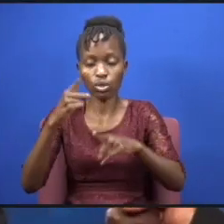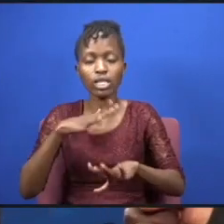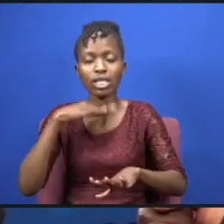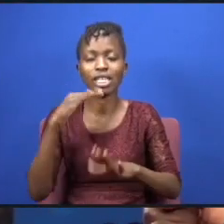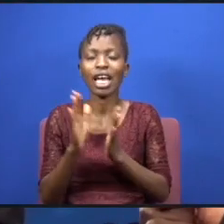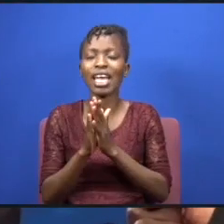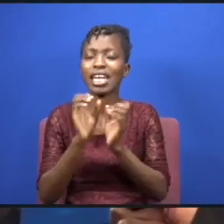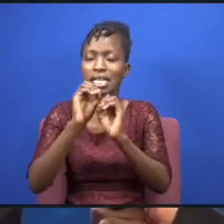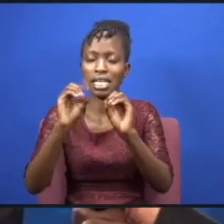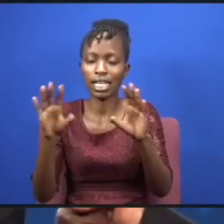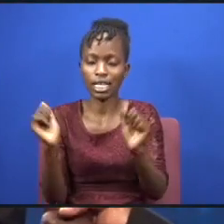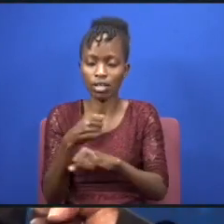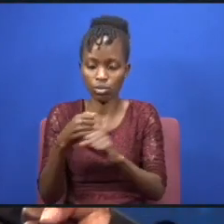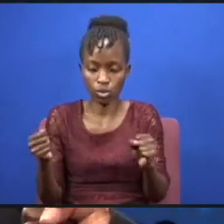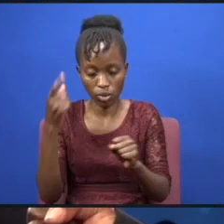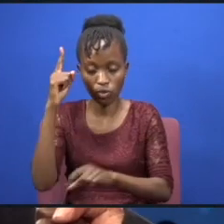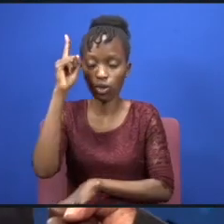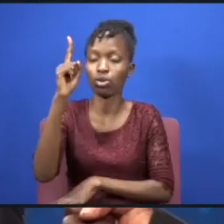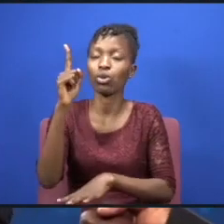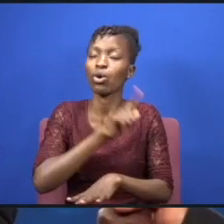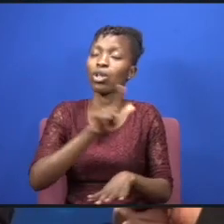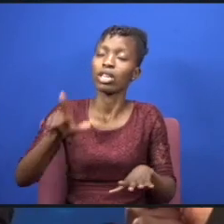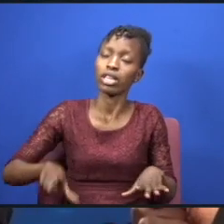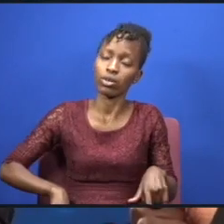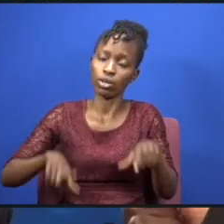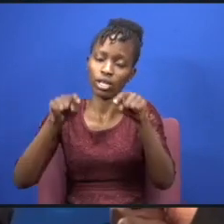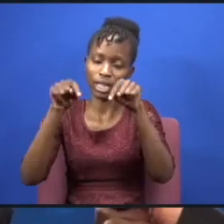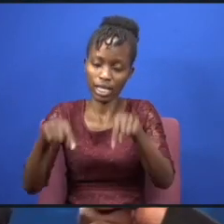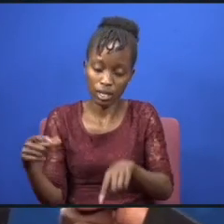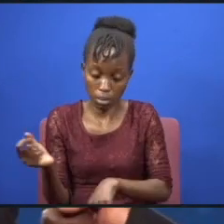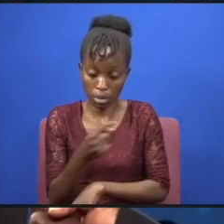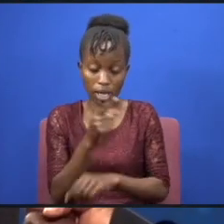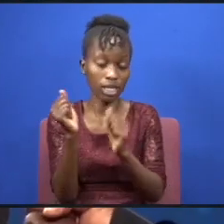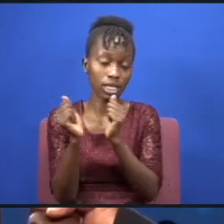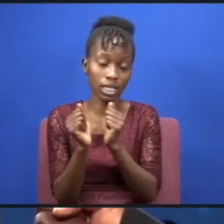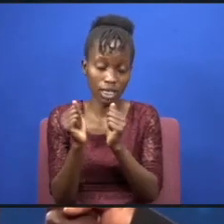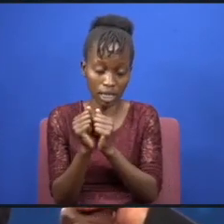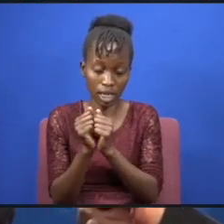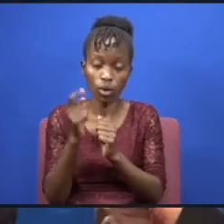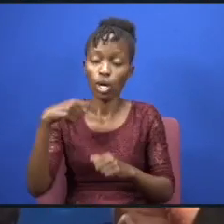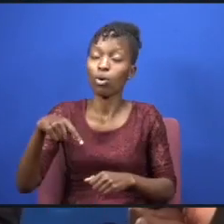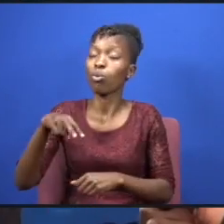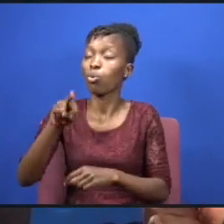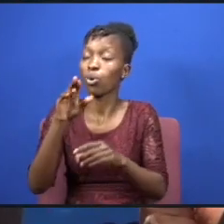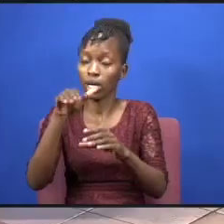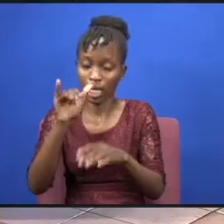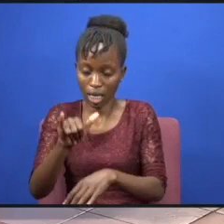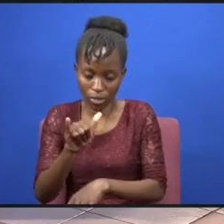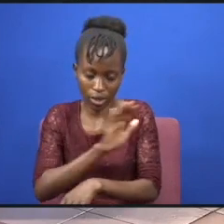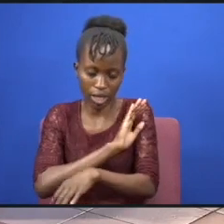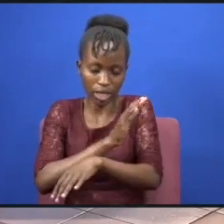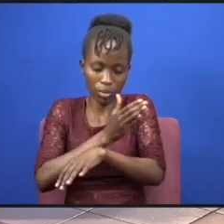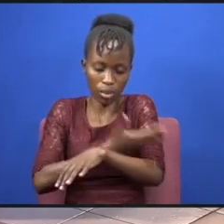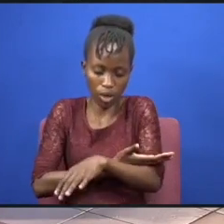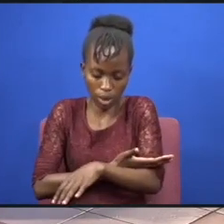is nothing that you cannot overcome. So, Lord, in this month of October, we walk in that power. Hallelujah. We